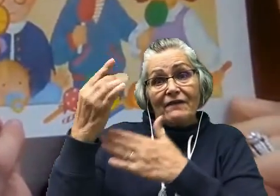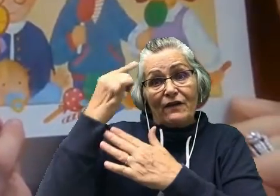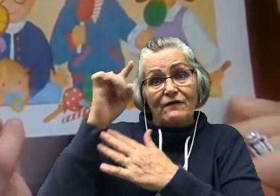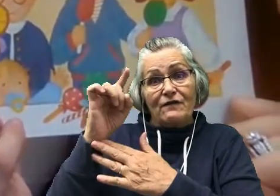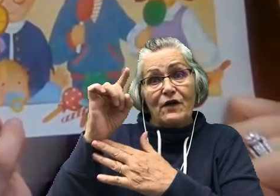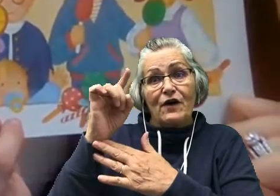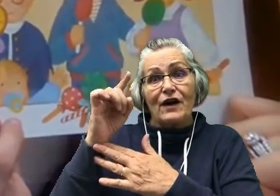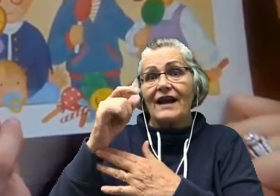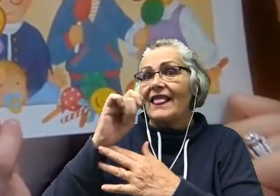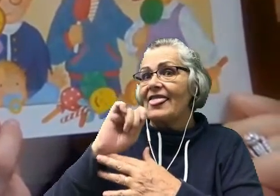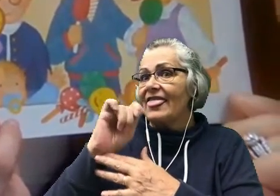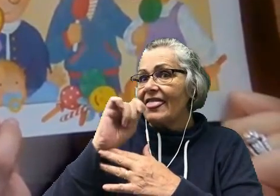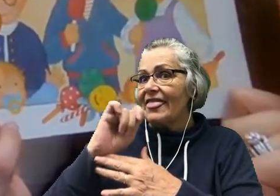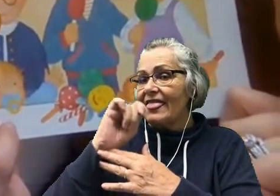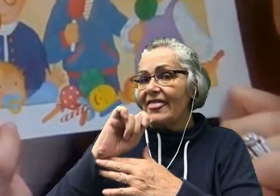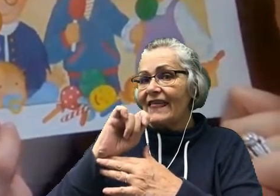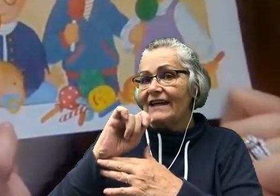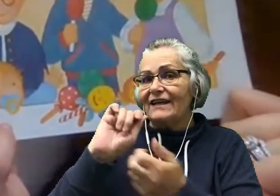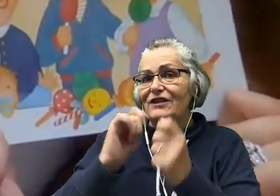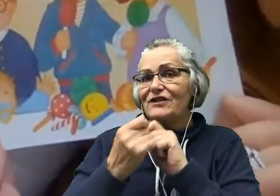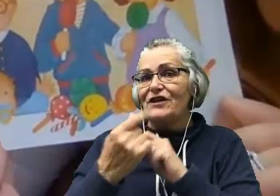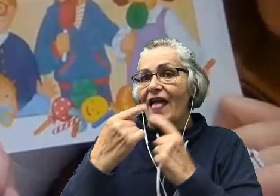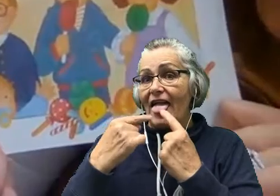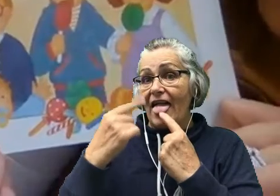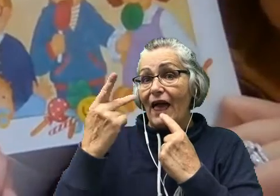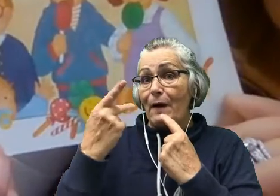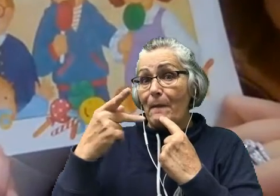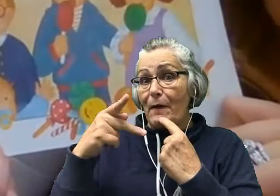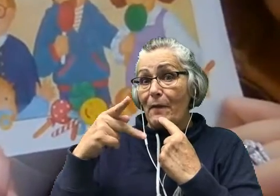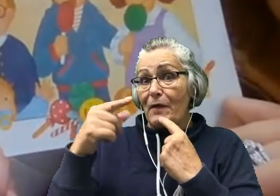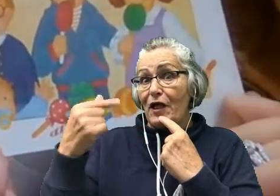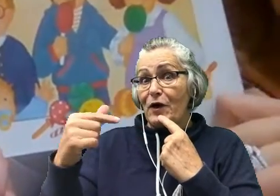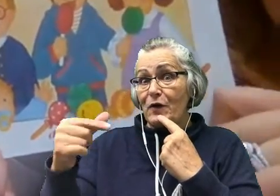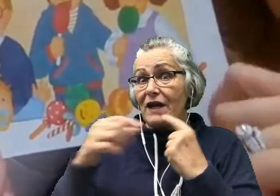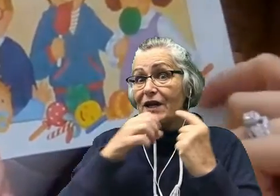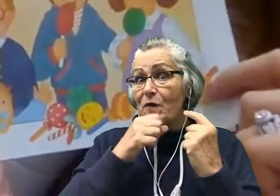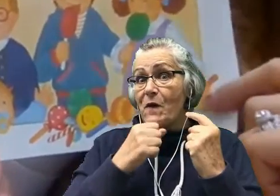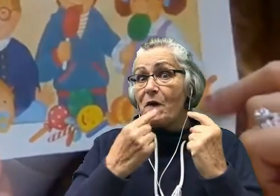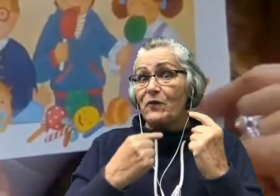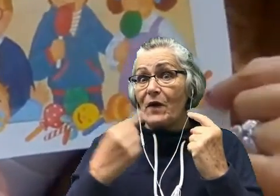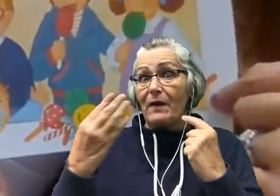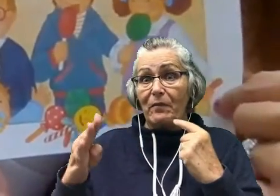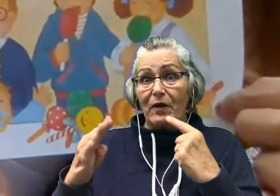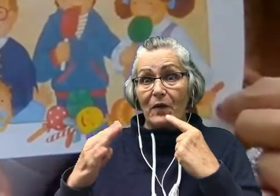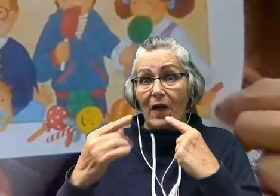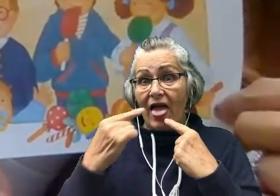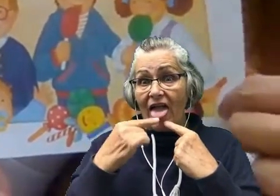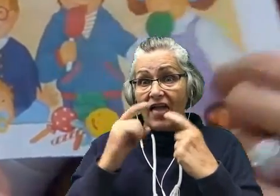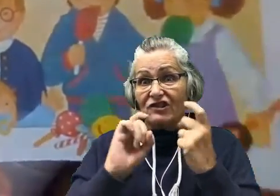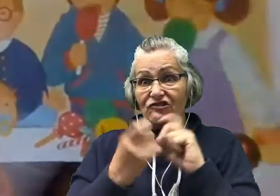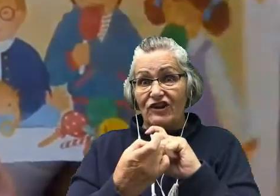I am thankful for lollipops that turn my tongue purple or green or orange or red or blue.